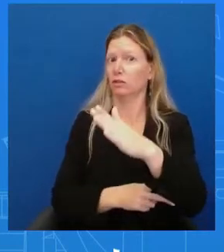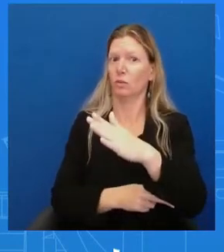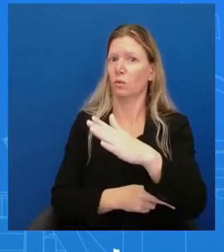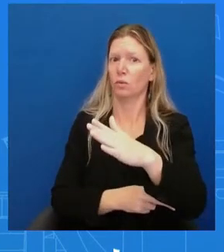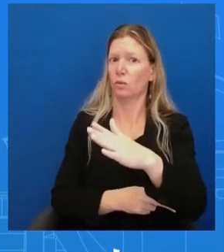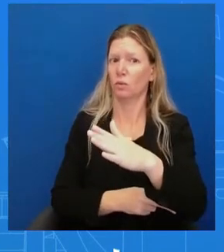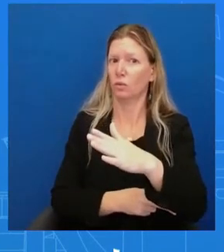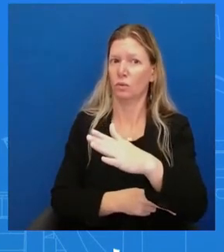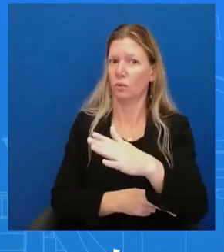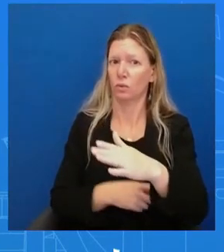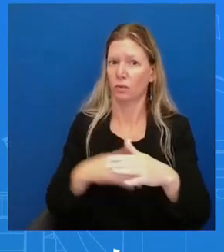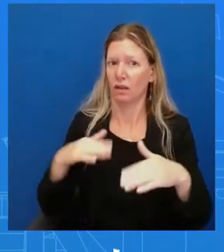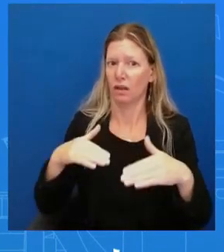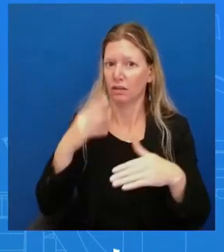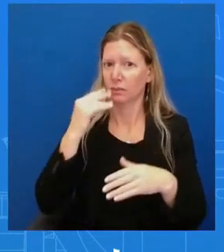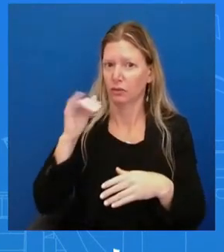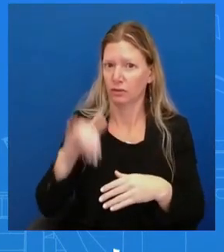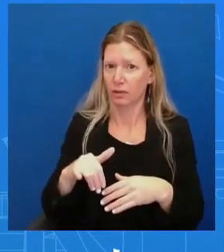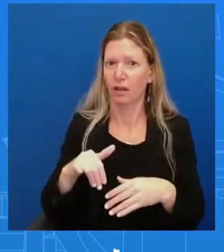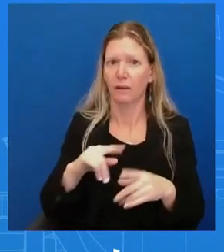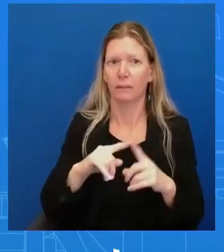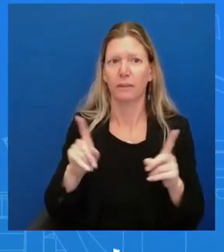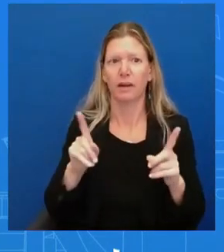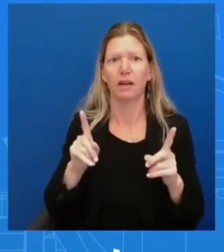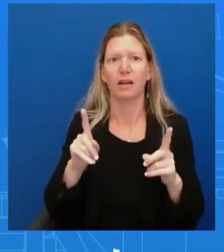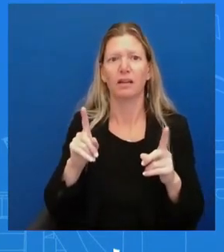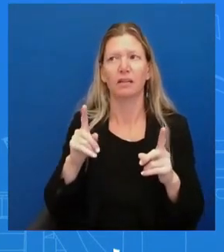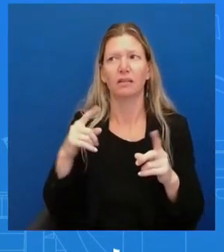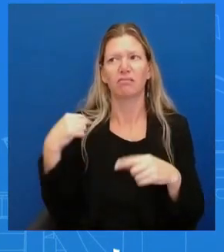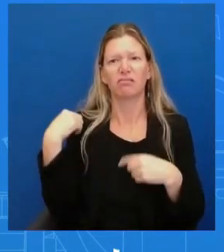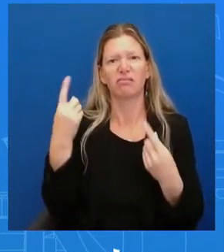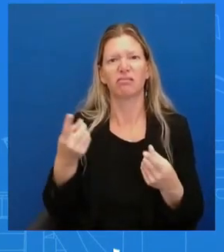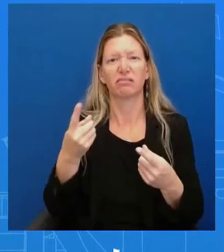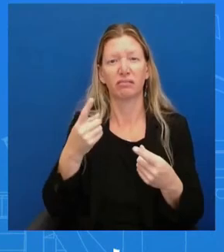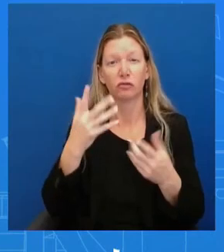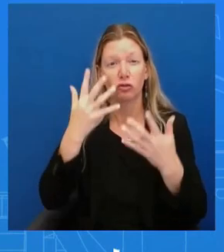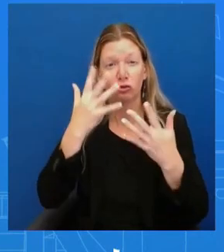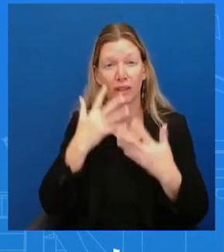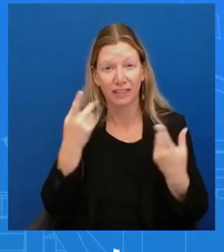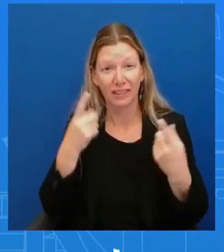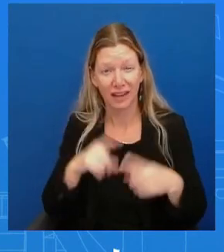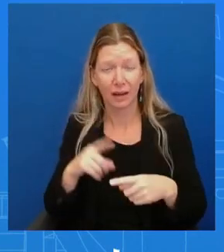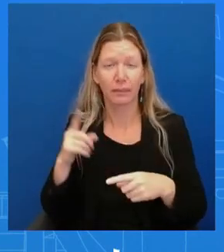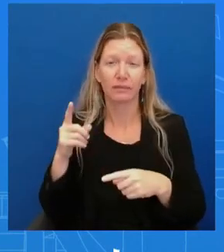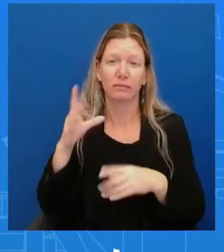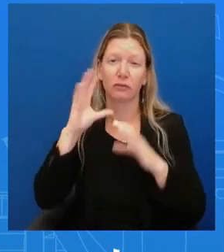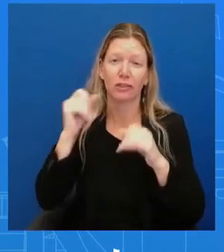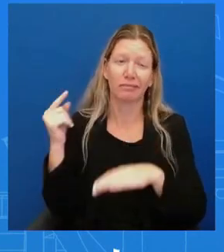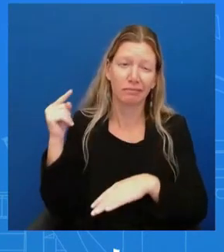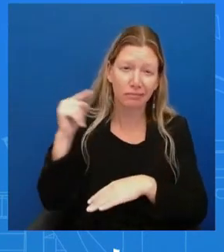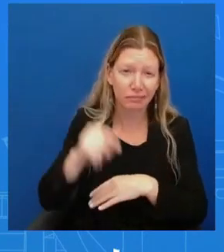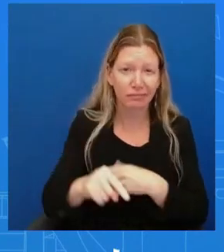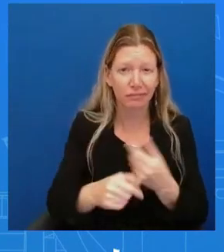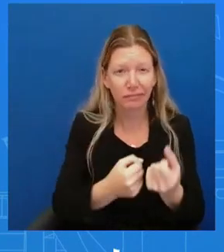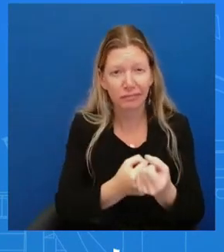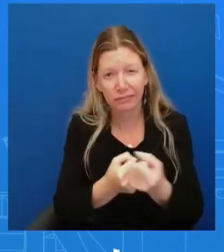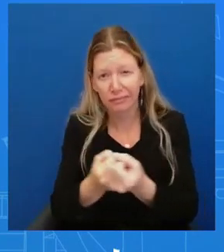a traumatic event like the people of Baltimore have. And I think it's important for him, for